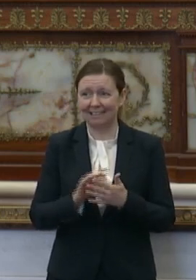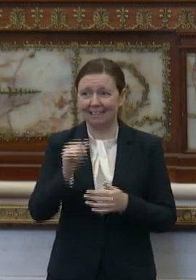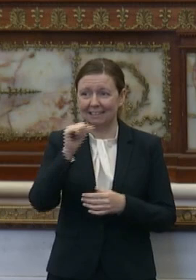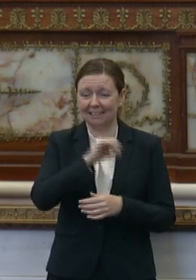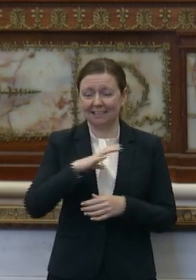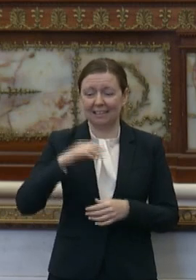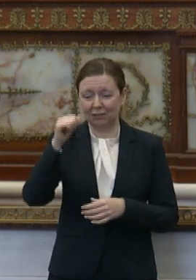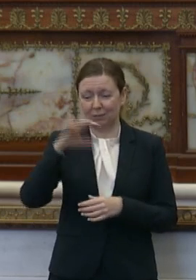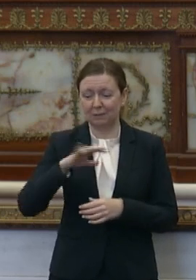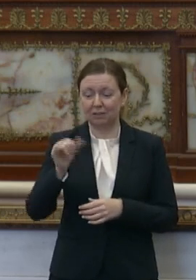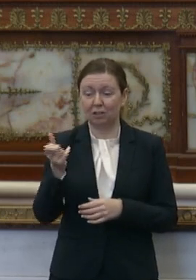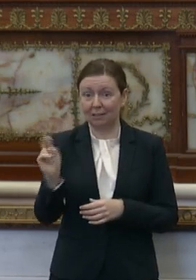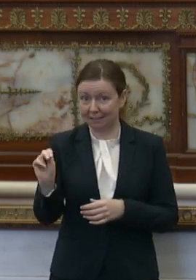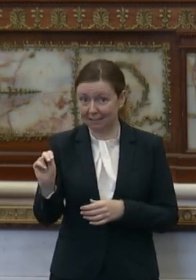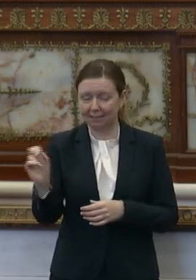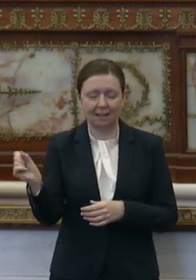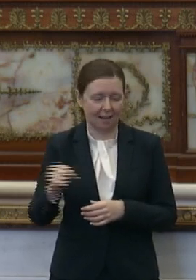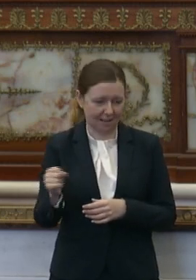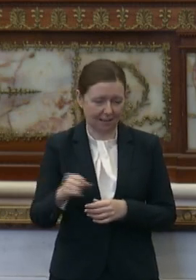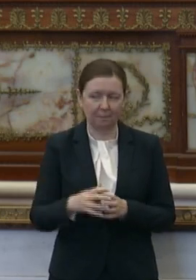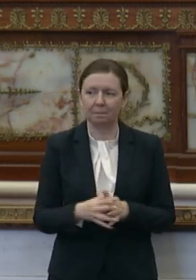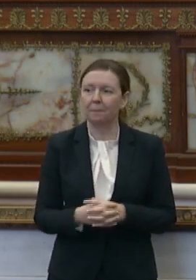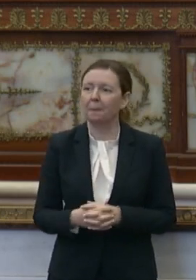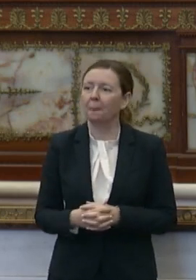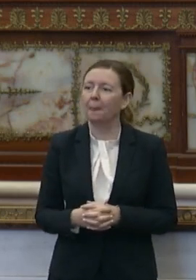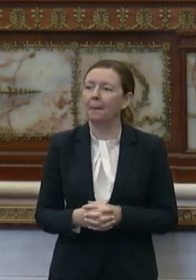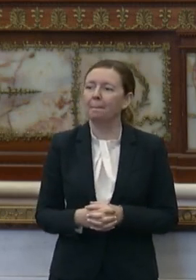Councilman Johnson. Aye.